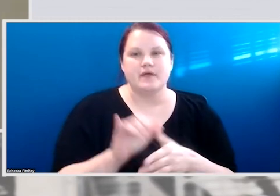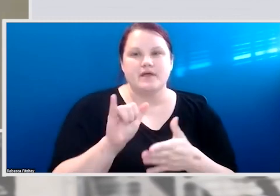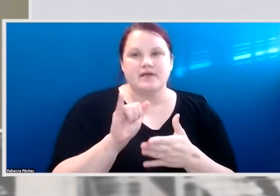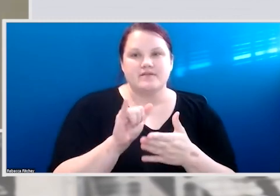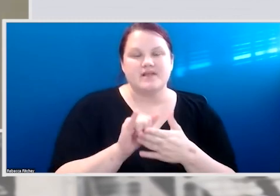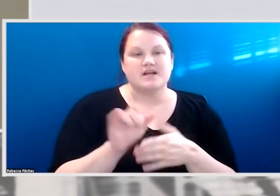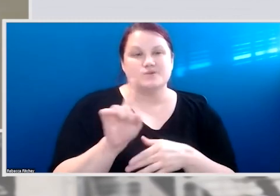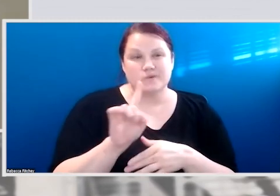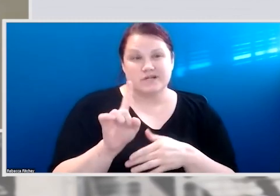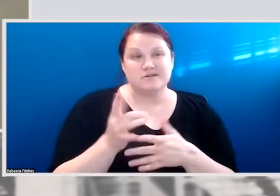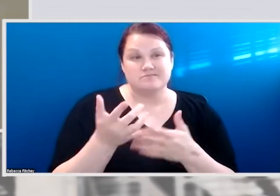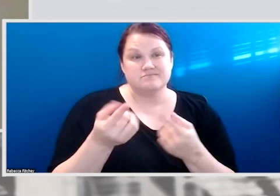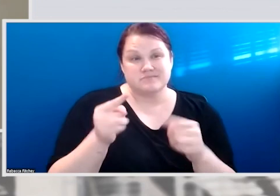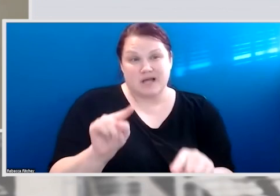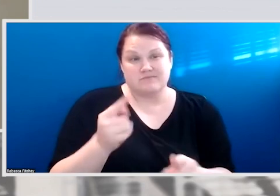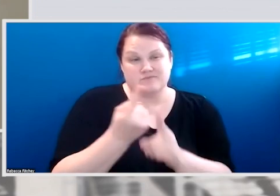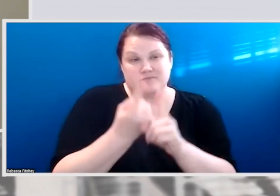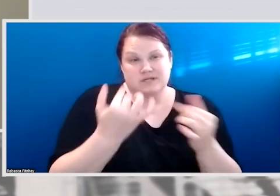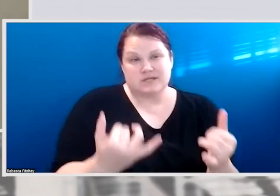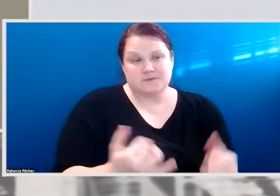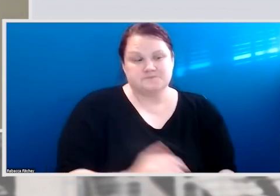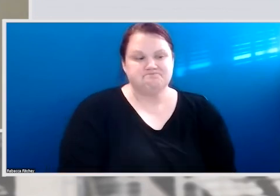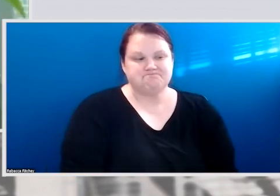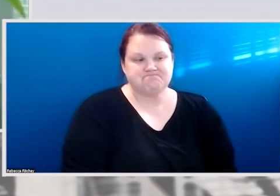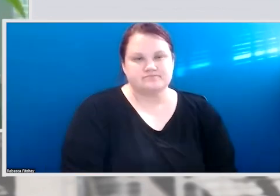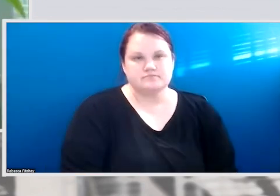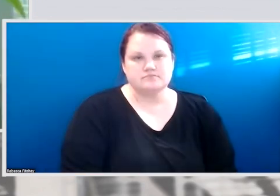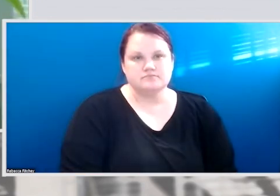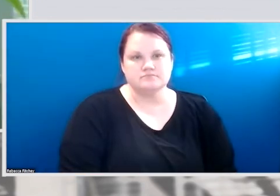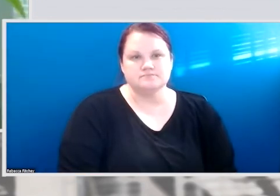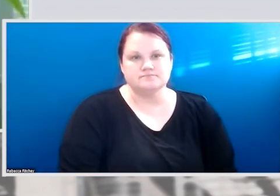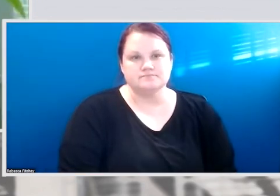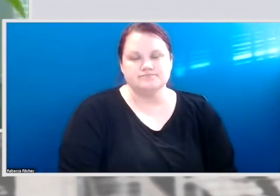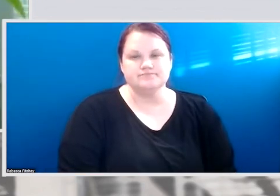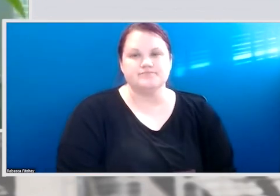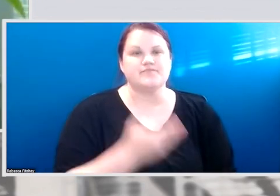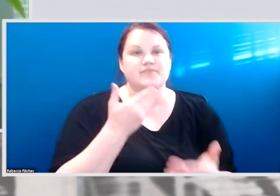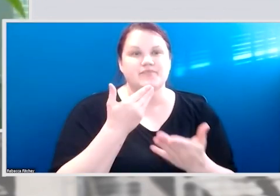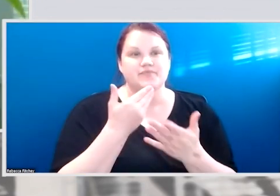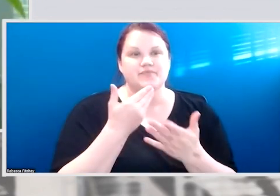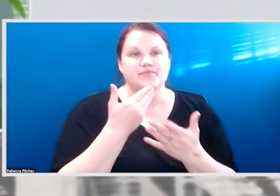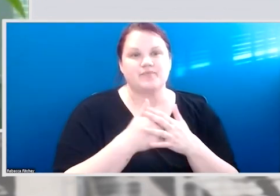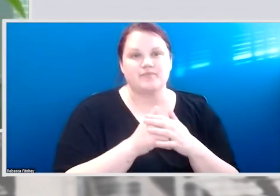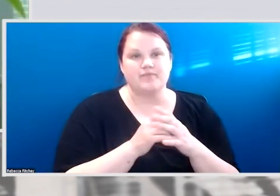stands. Yeah. There's some great bocce courts over that way too.